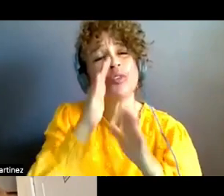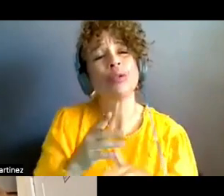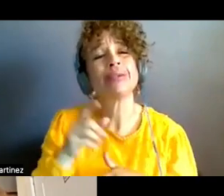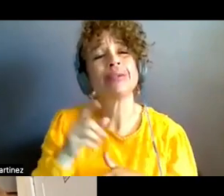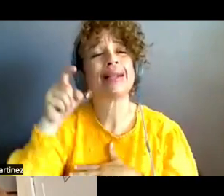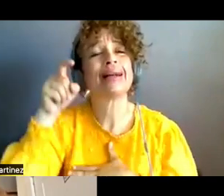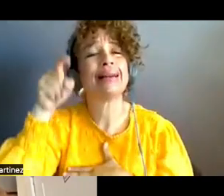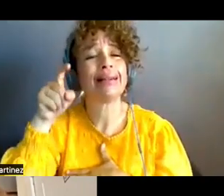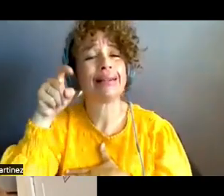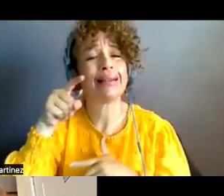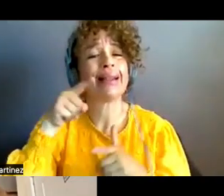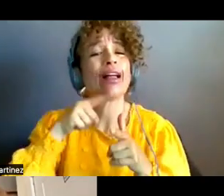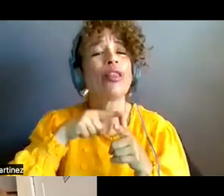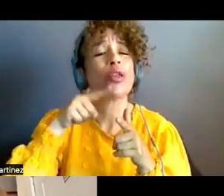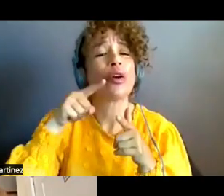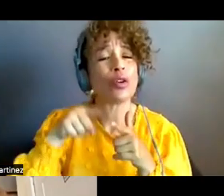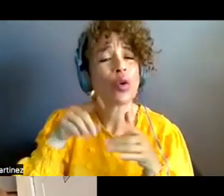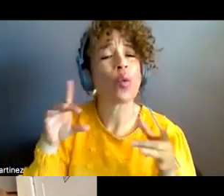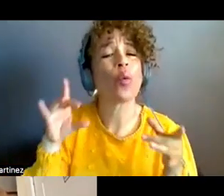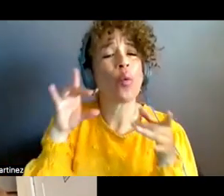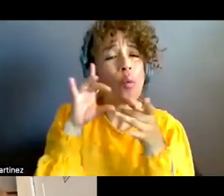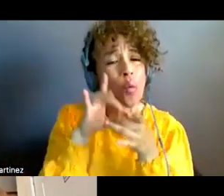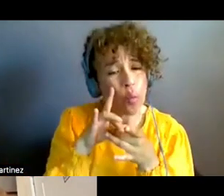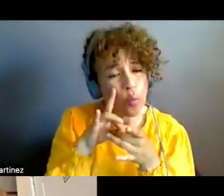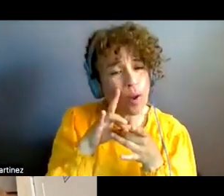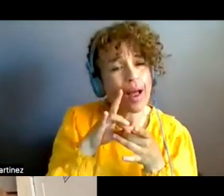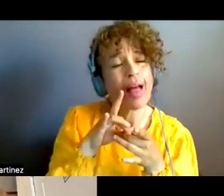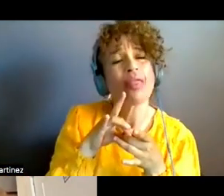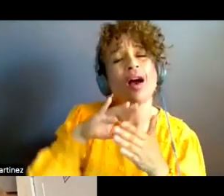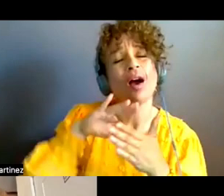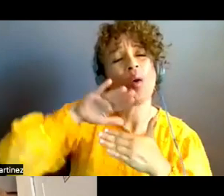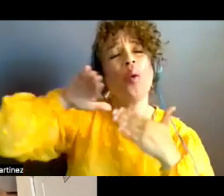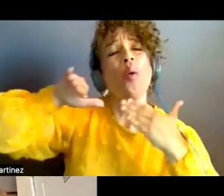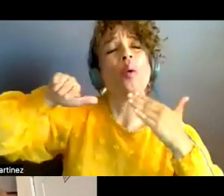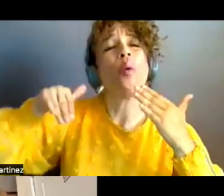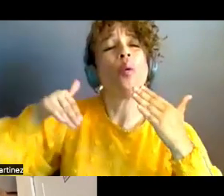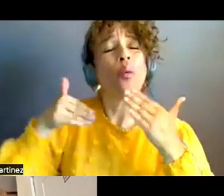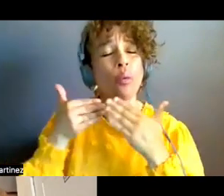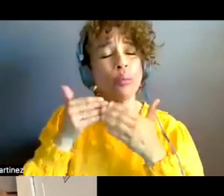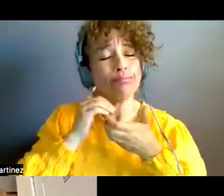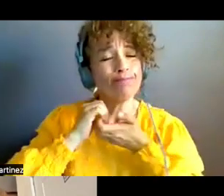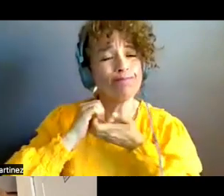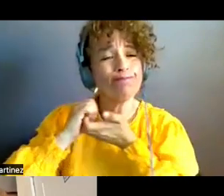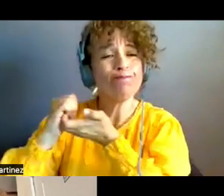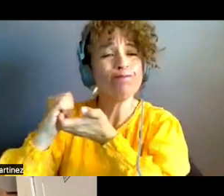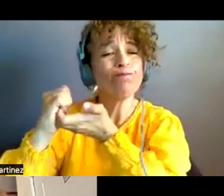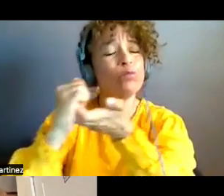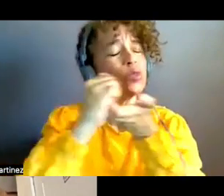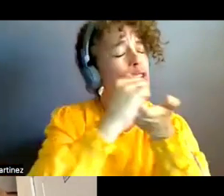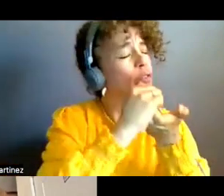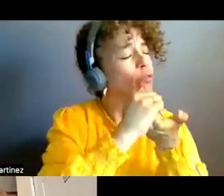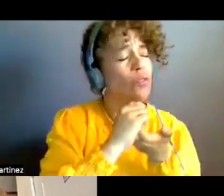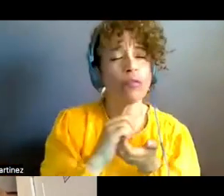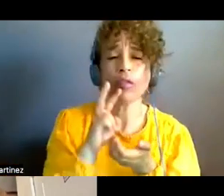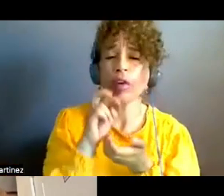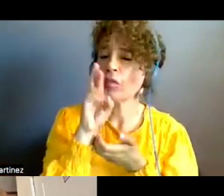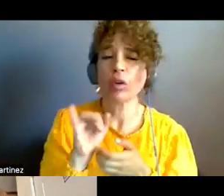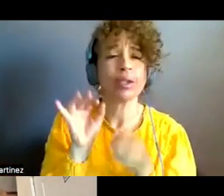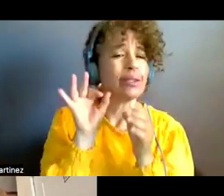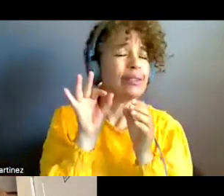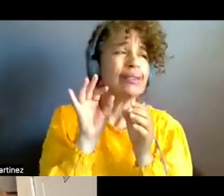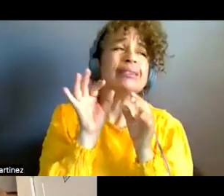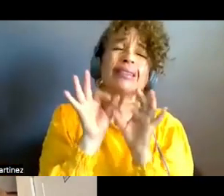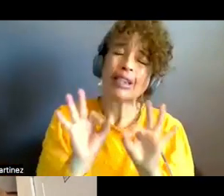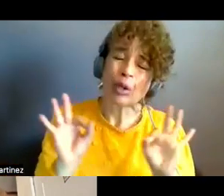need to then create something as a whole. So that is very, very, very important